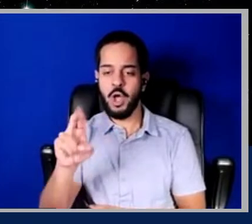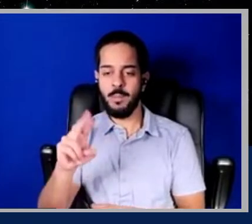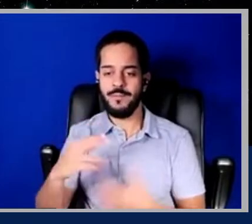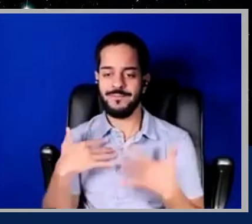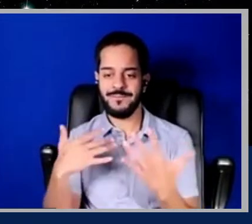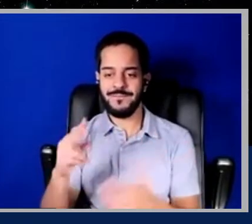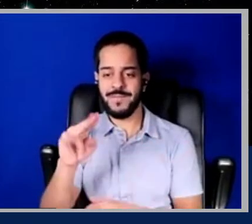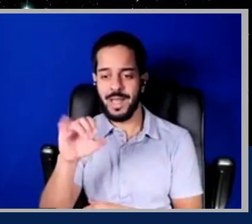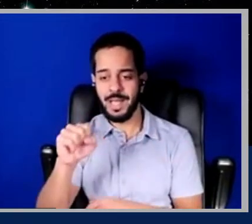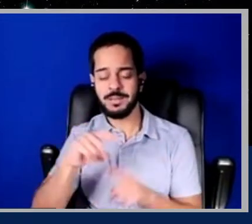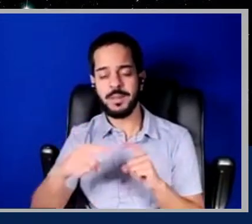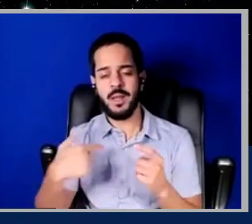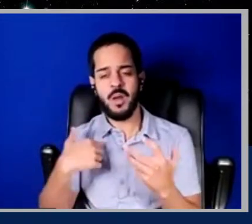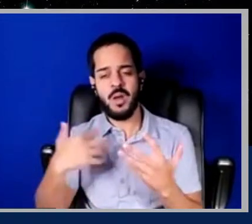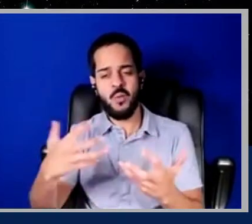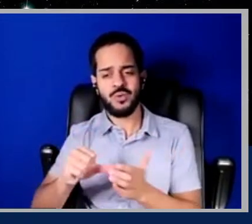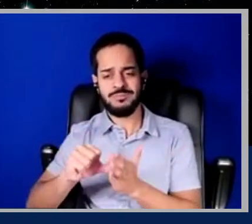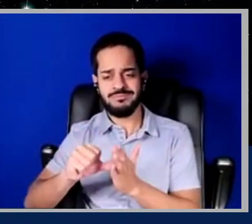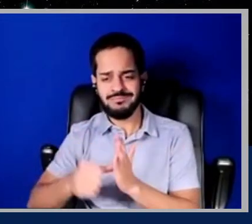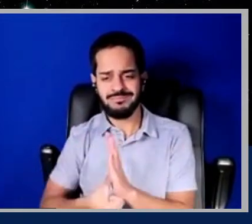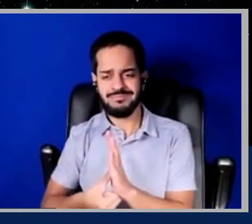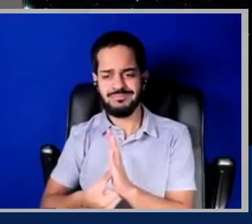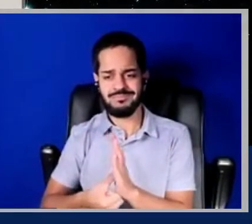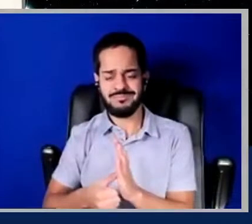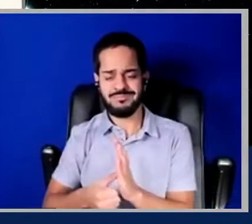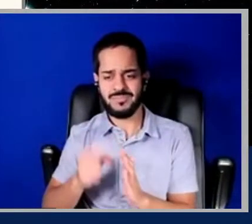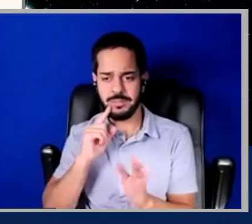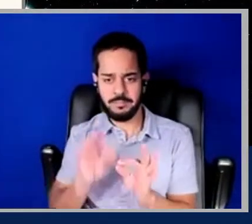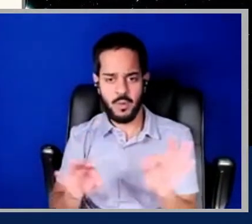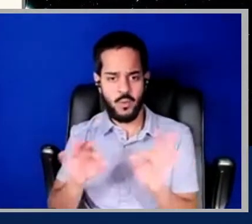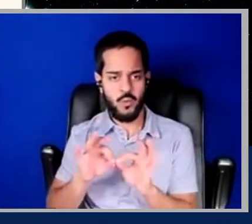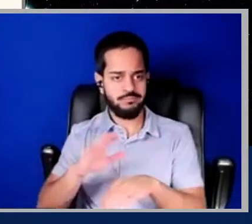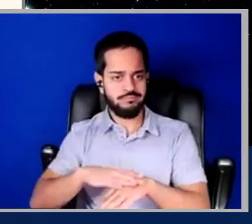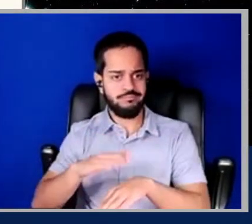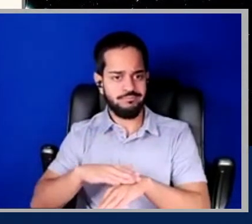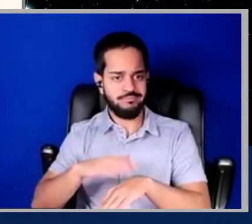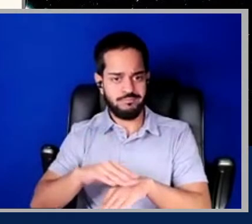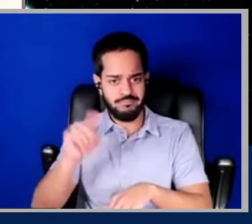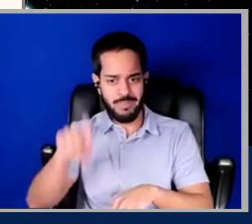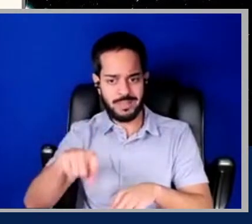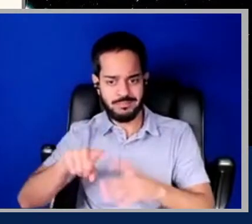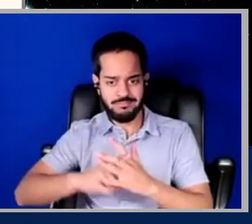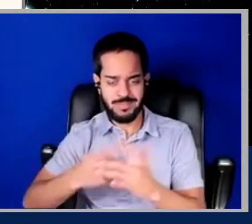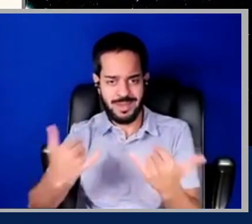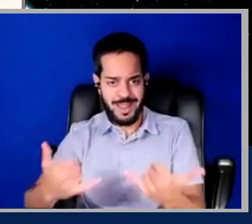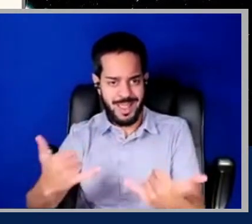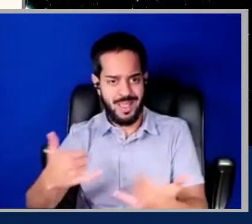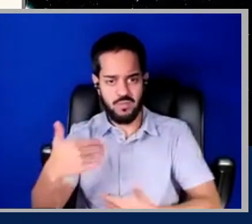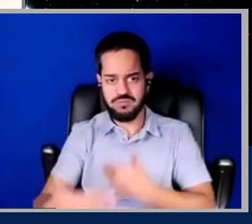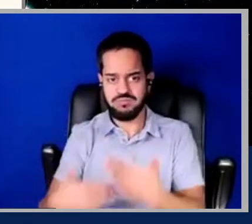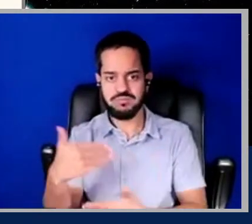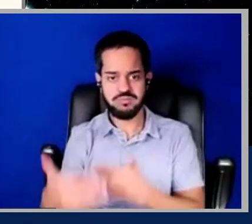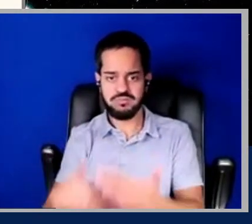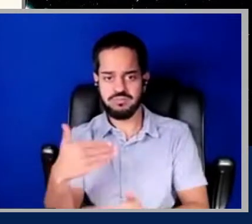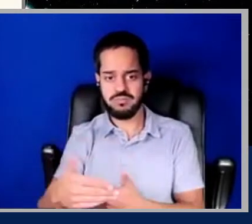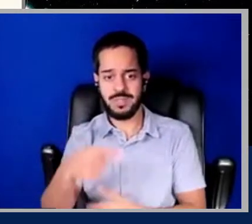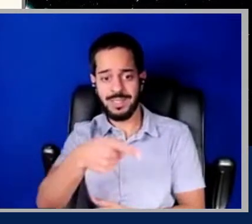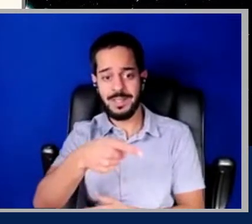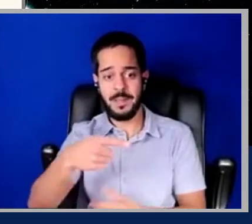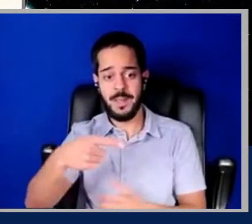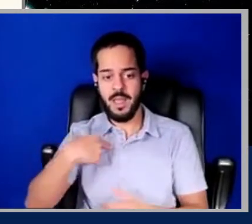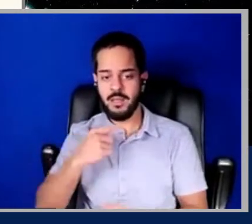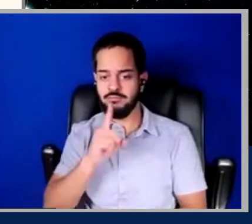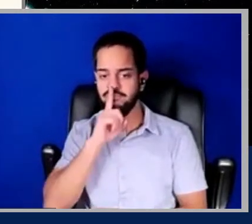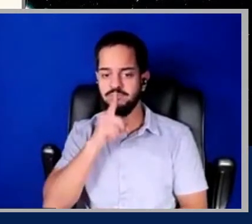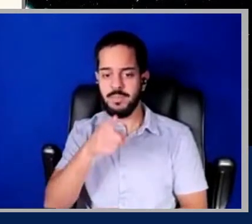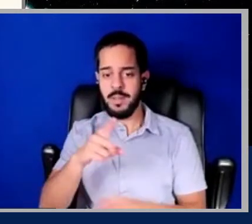underscore the urgency with which we act and deploy these things so that this pie chart doesn't look like this